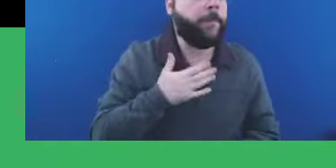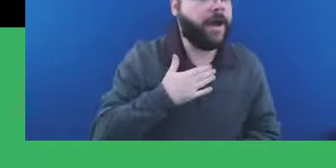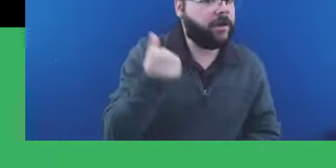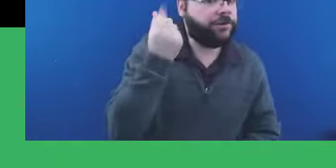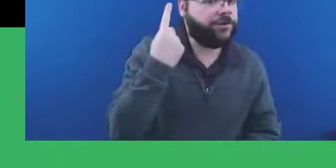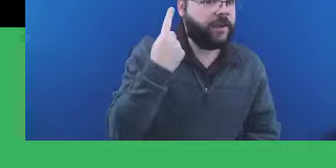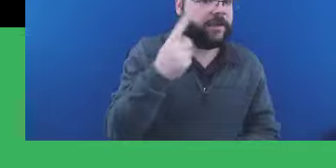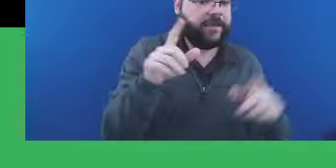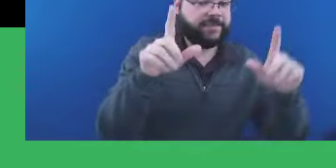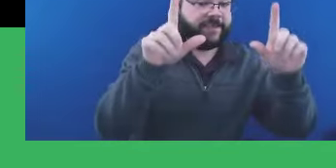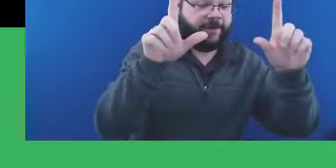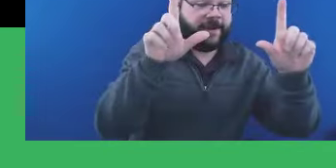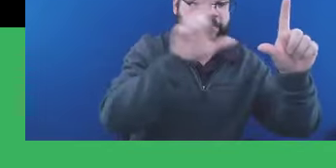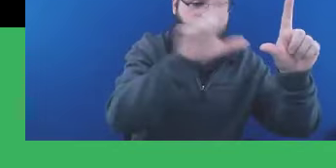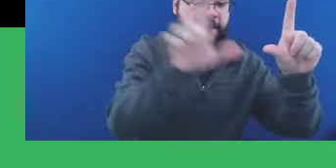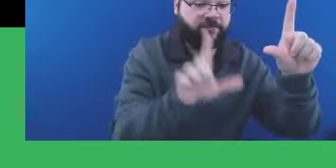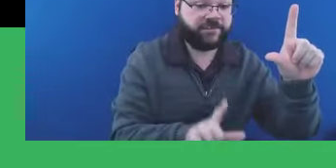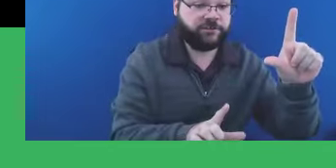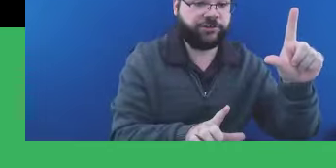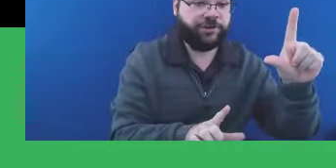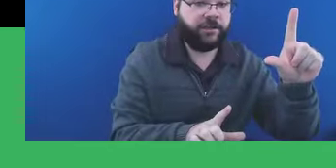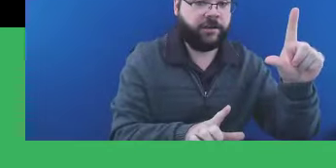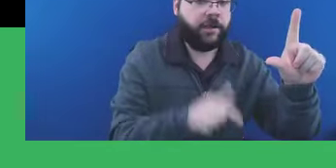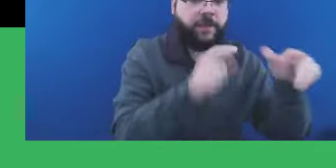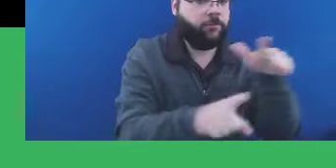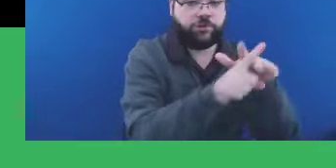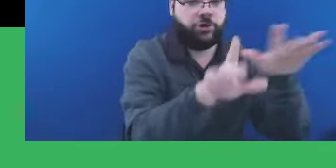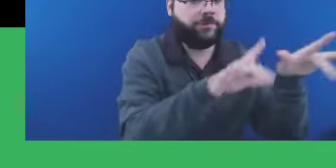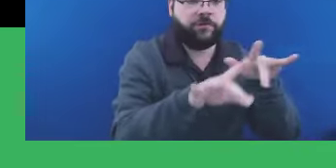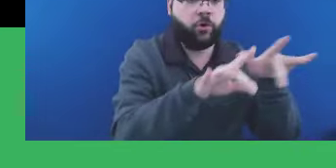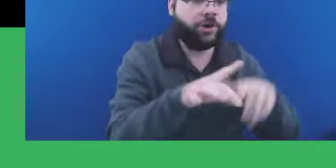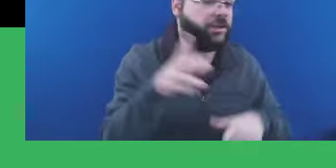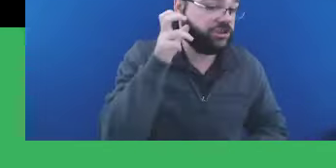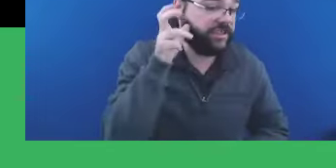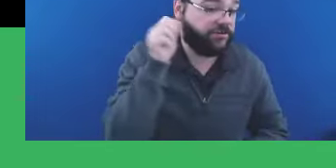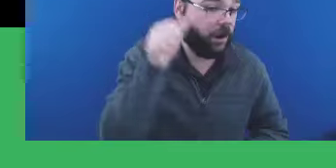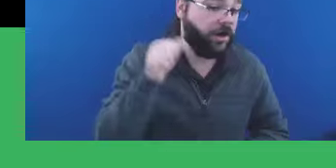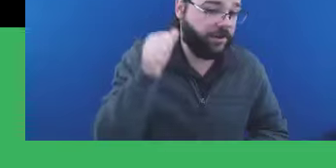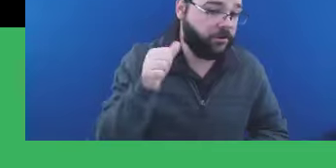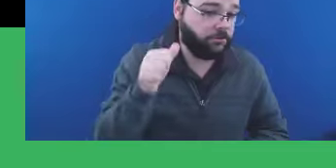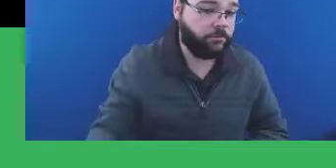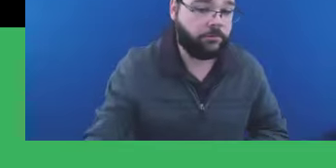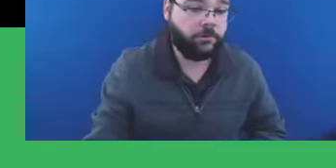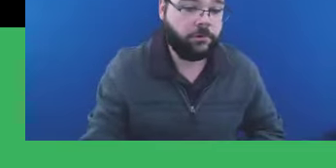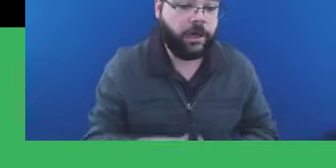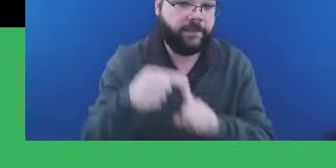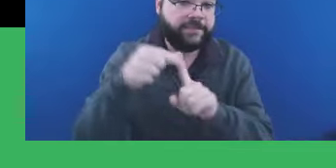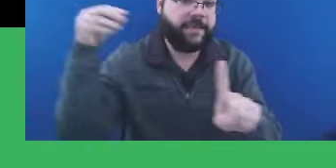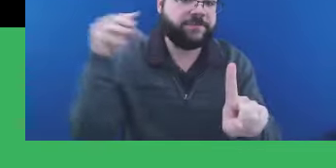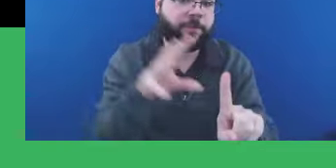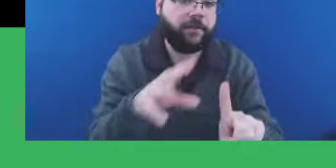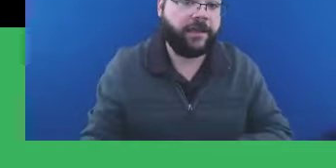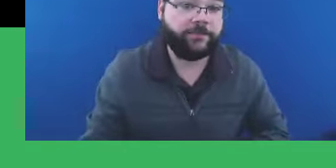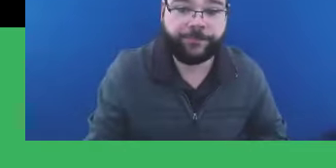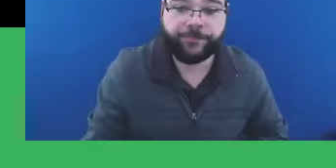But from my understanding is like right now there's 5 of us on screen. They won't show up in the recording. You'll just hear their audio unless